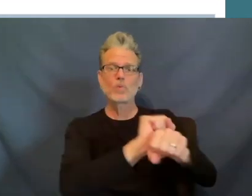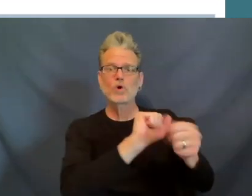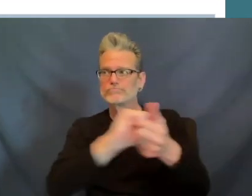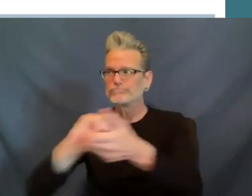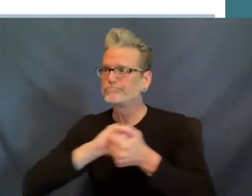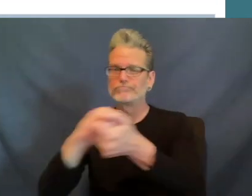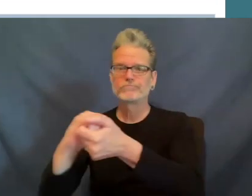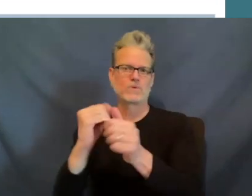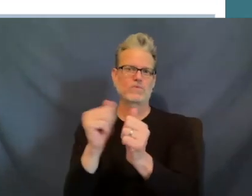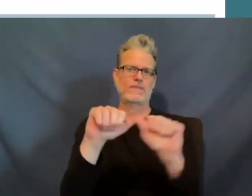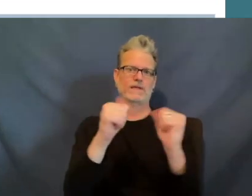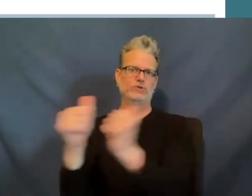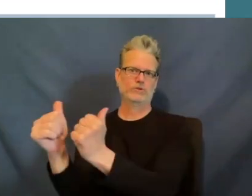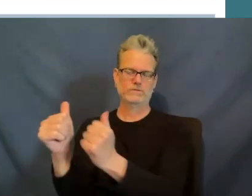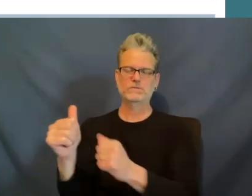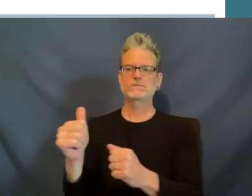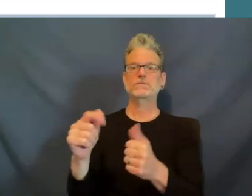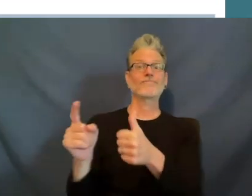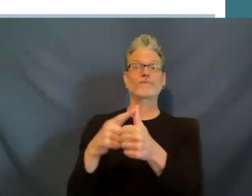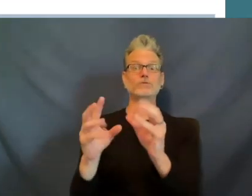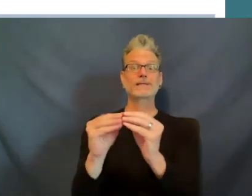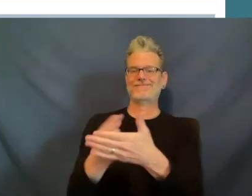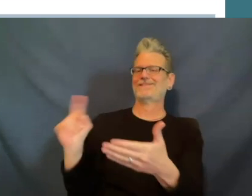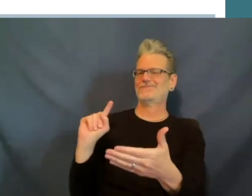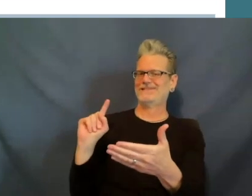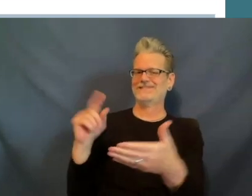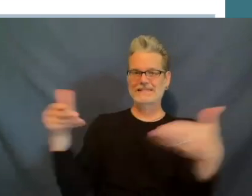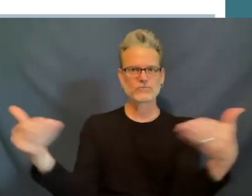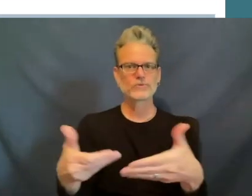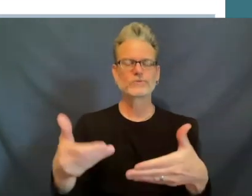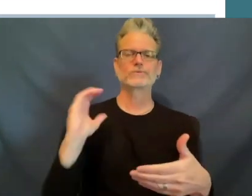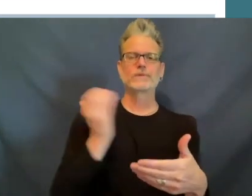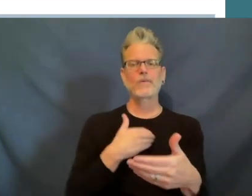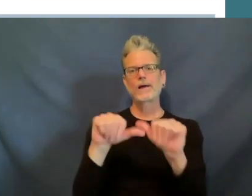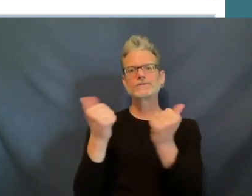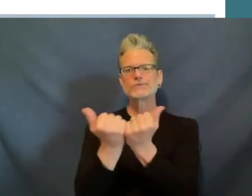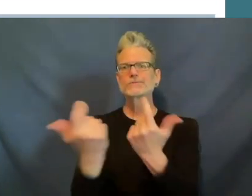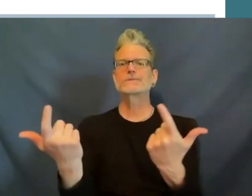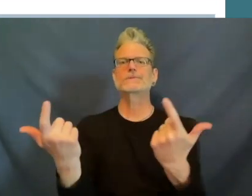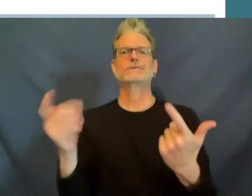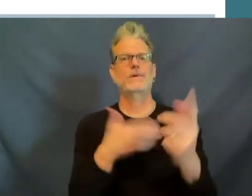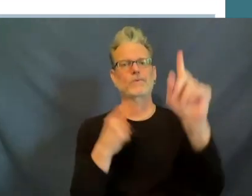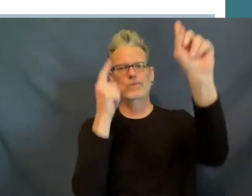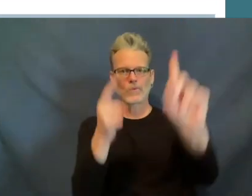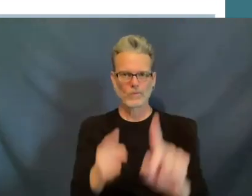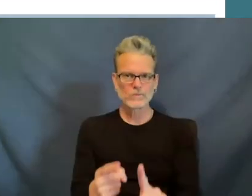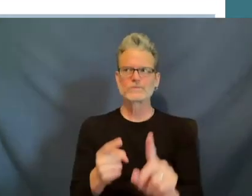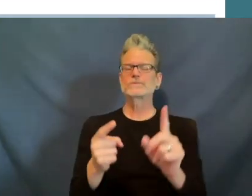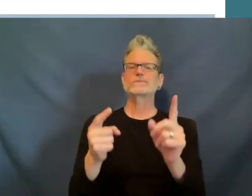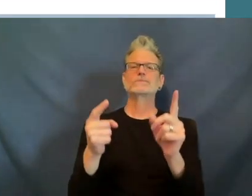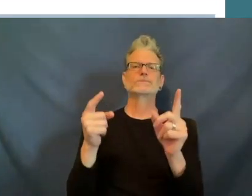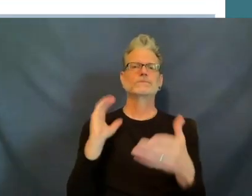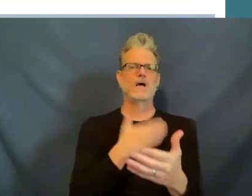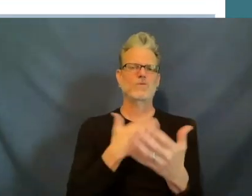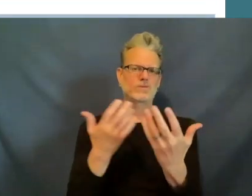Our first session, which was last week, introduced the agency, its scope, structure, and avenues for partnership. And then the second